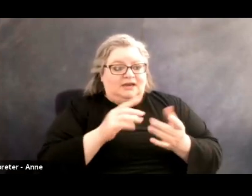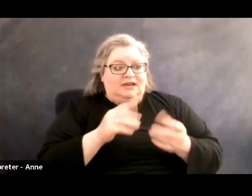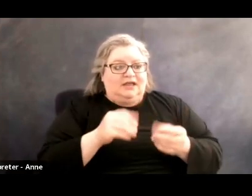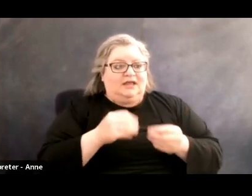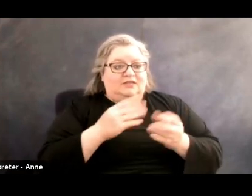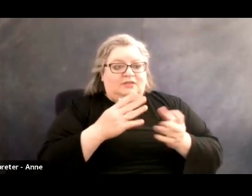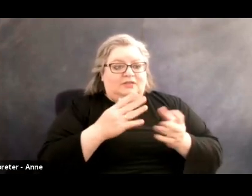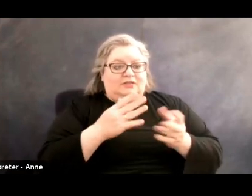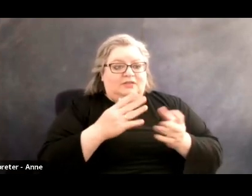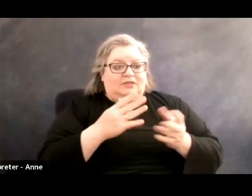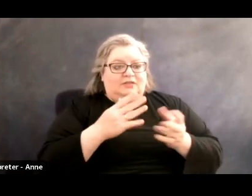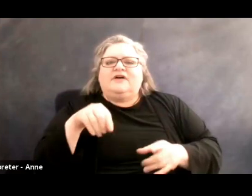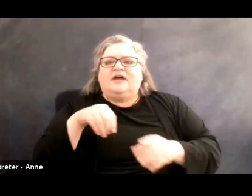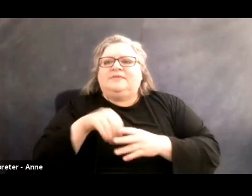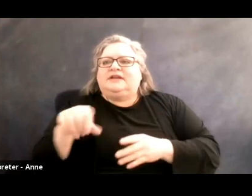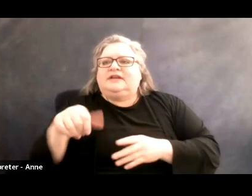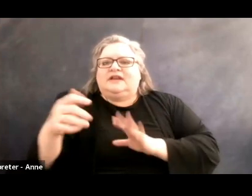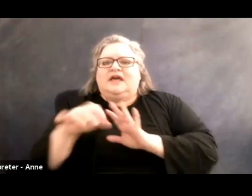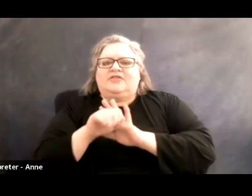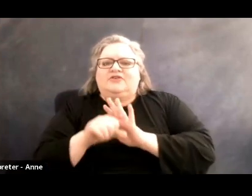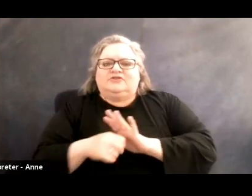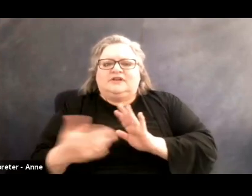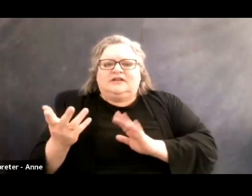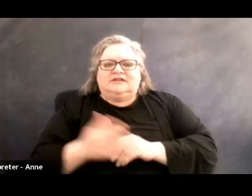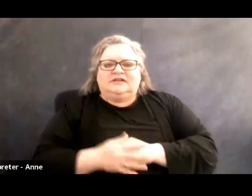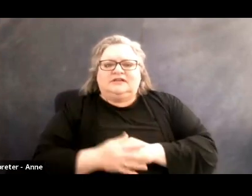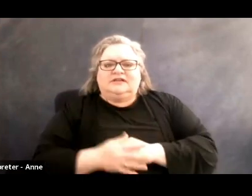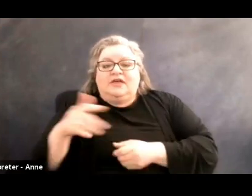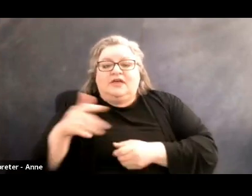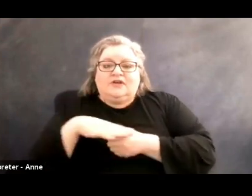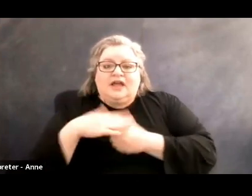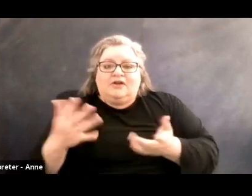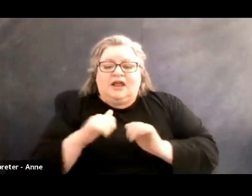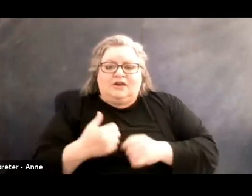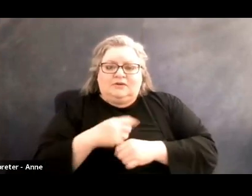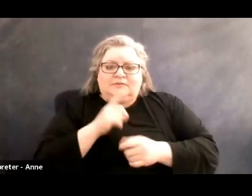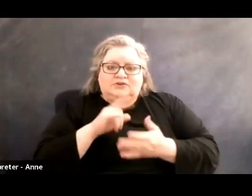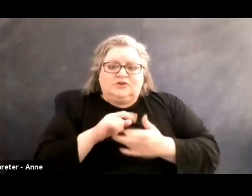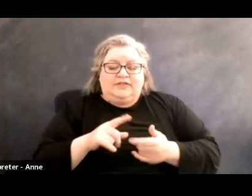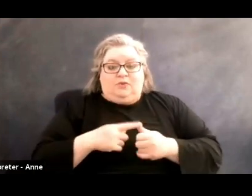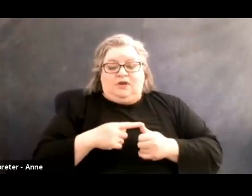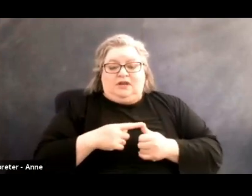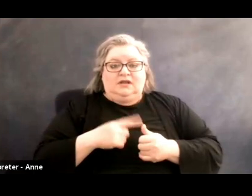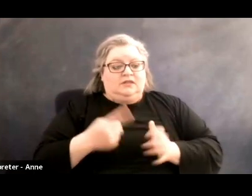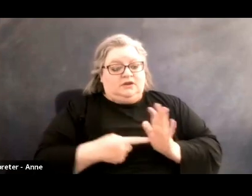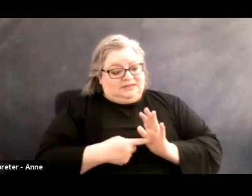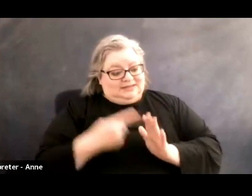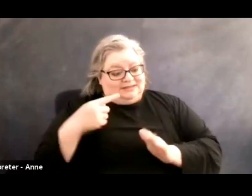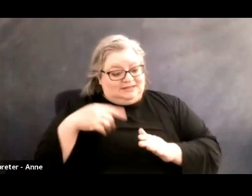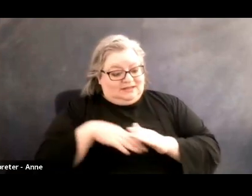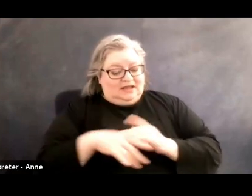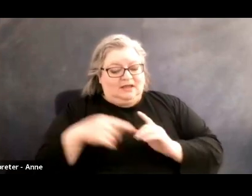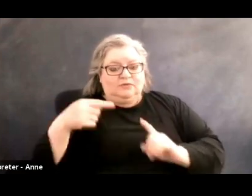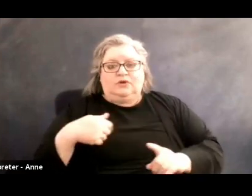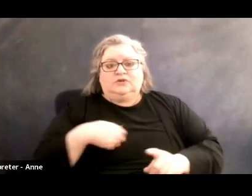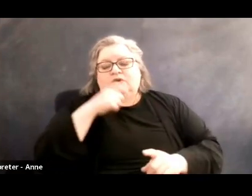but what if I'm in another state? What if I'm in another county? How do I make sure that there's one single access point, so that we don't